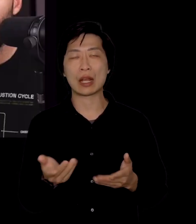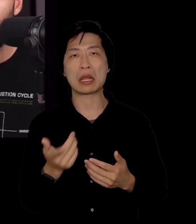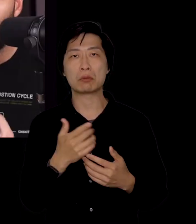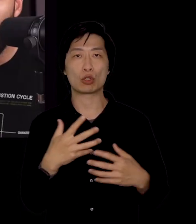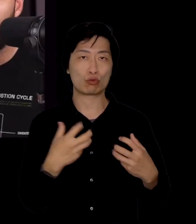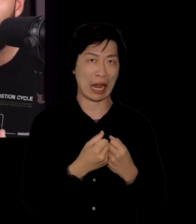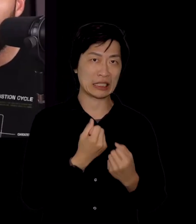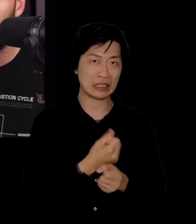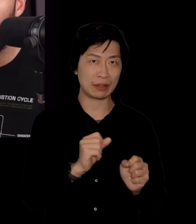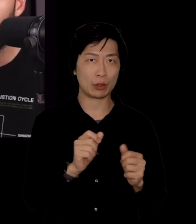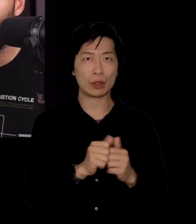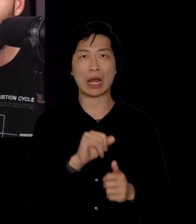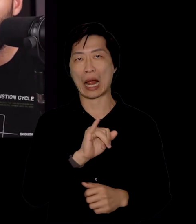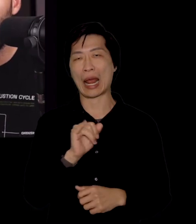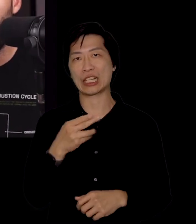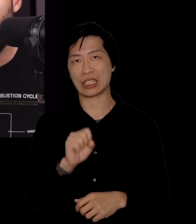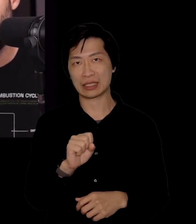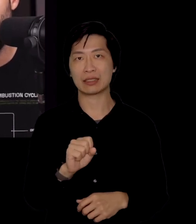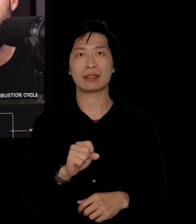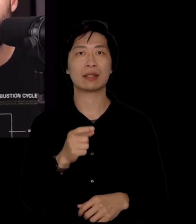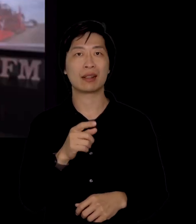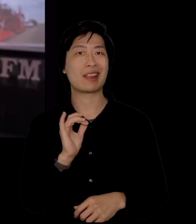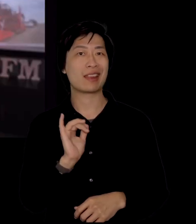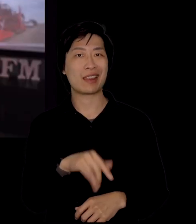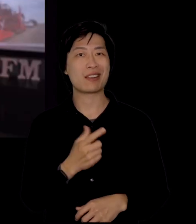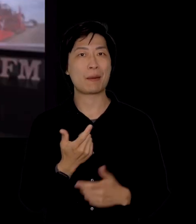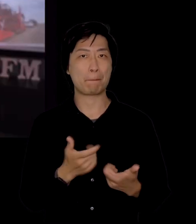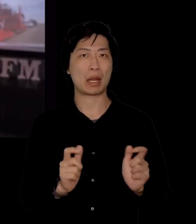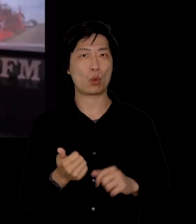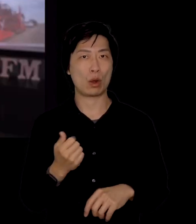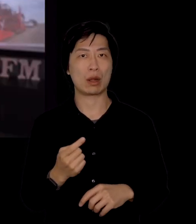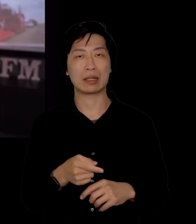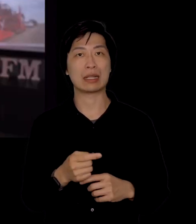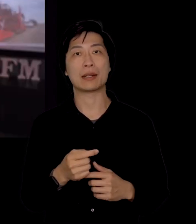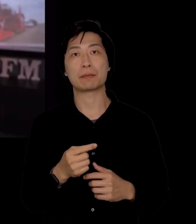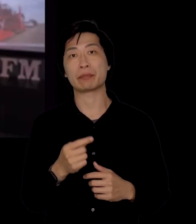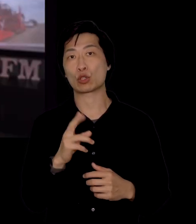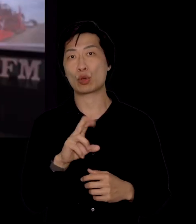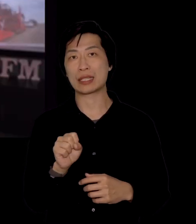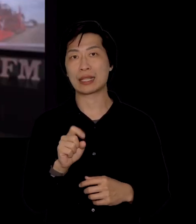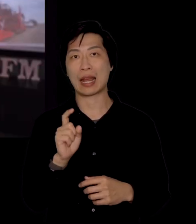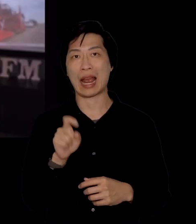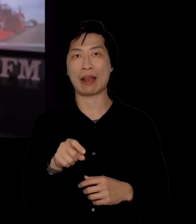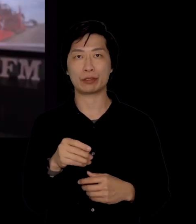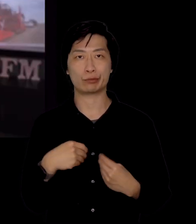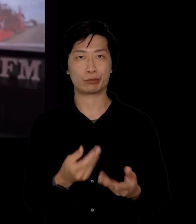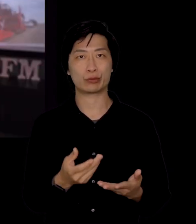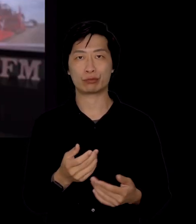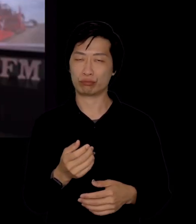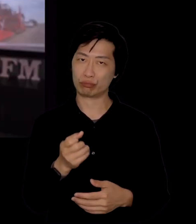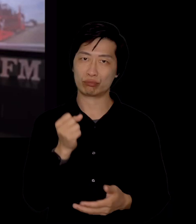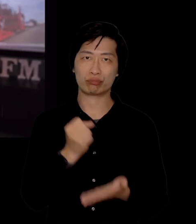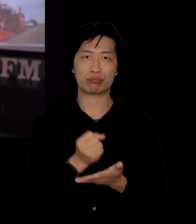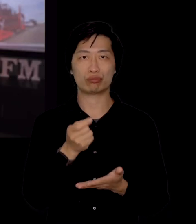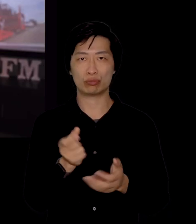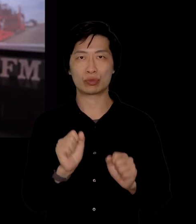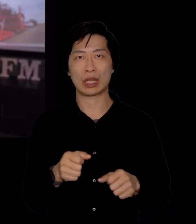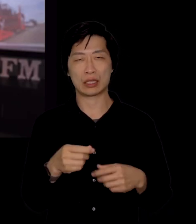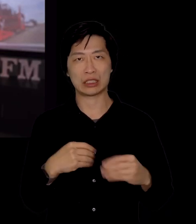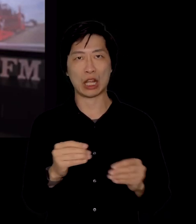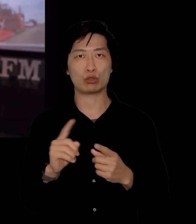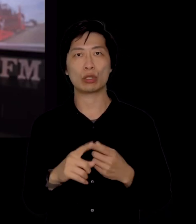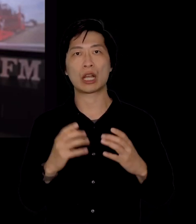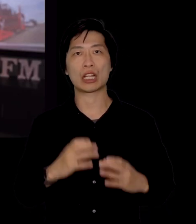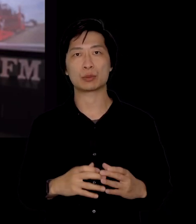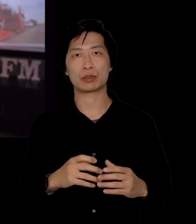time? Crash safety testing with the IIHS. So this one's obviously a huge one. The US has to give the green light to Tesla that